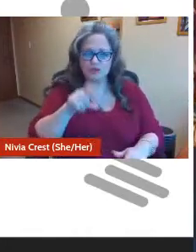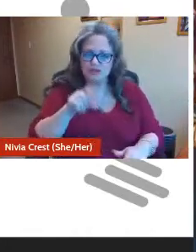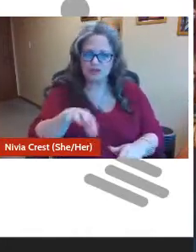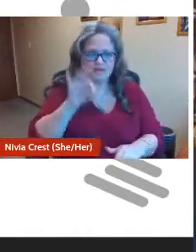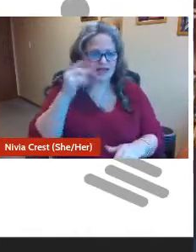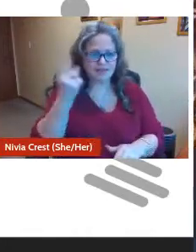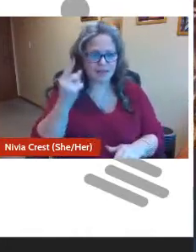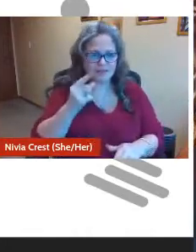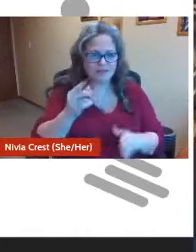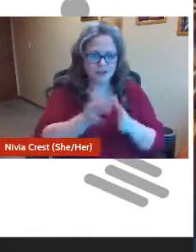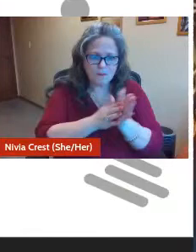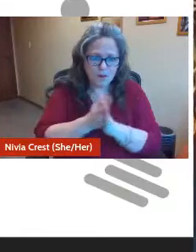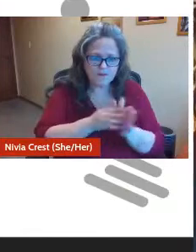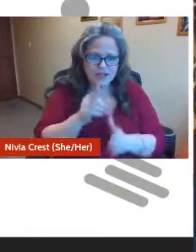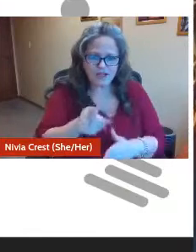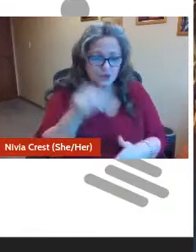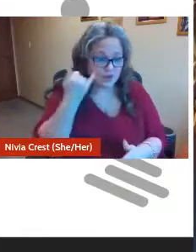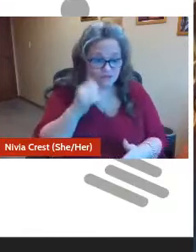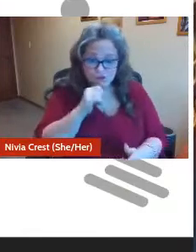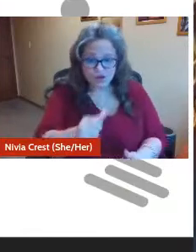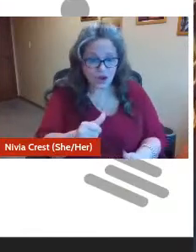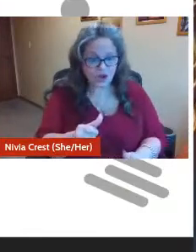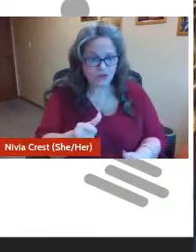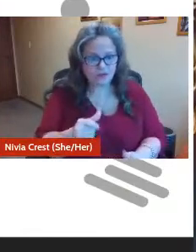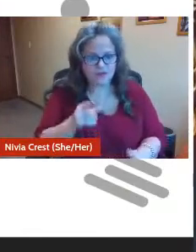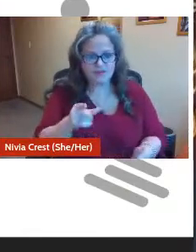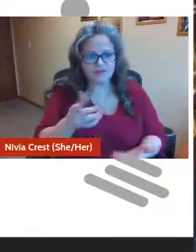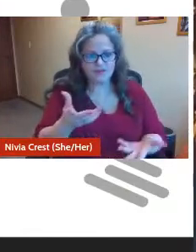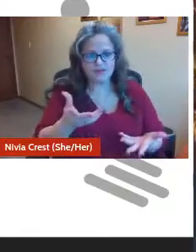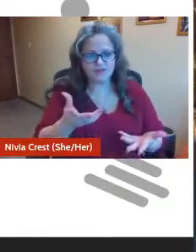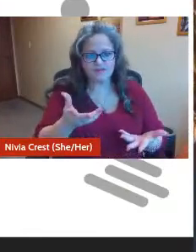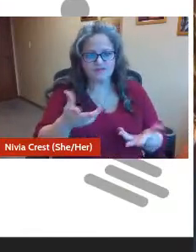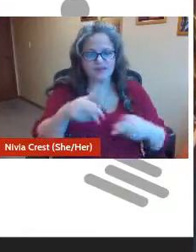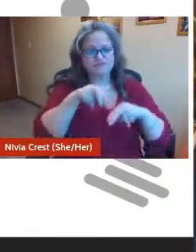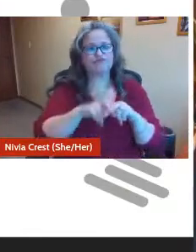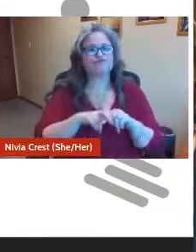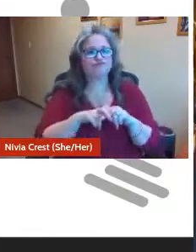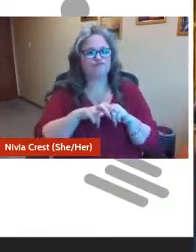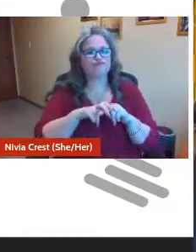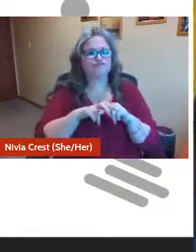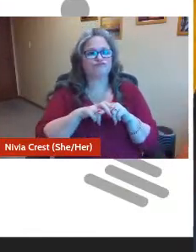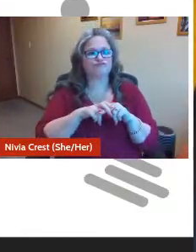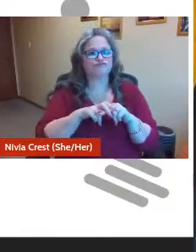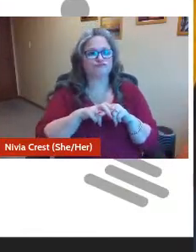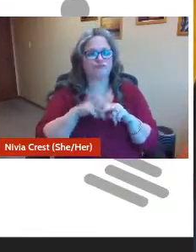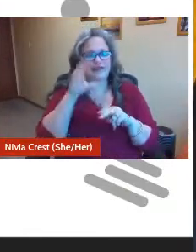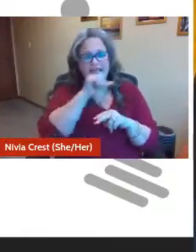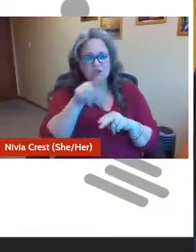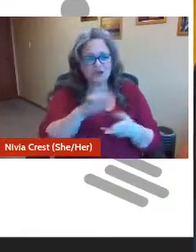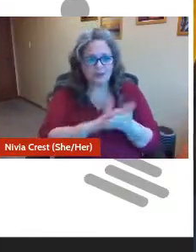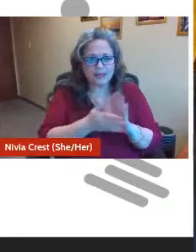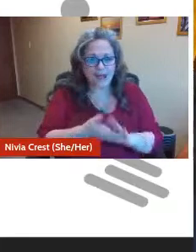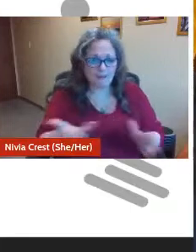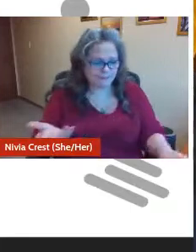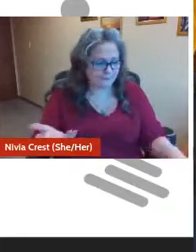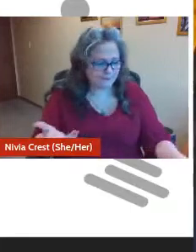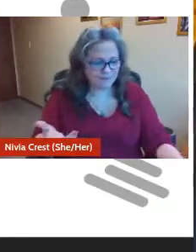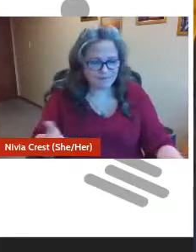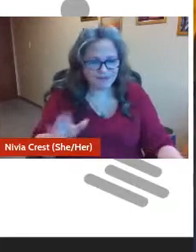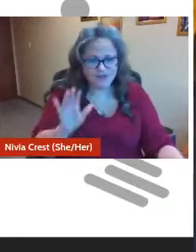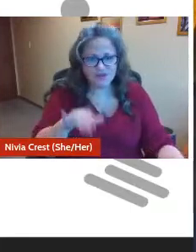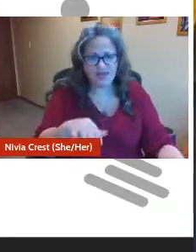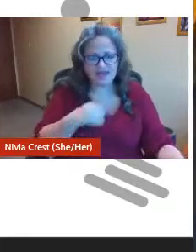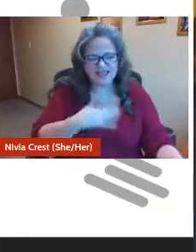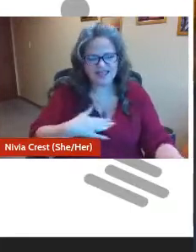motivate you. If you don't, then you just, you know, you just a couch potato, and that's what you become. So it's